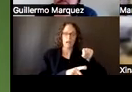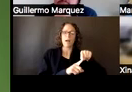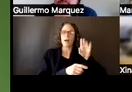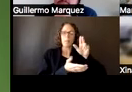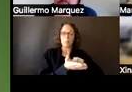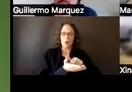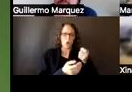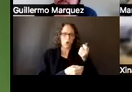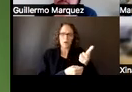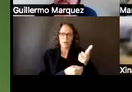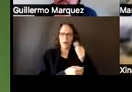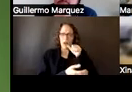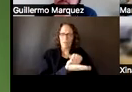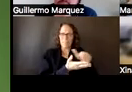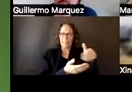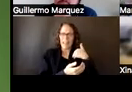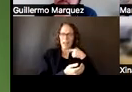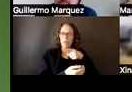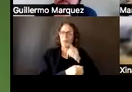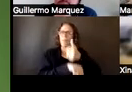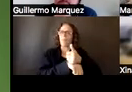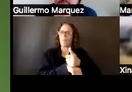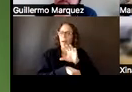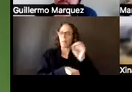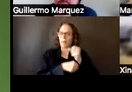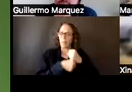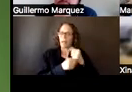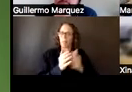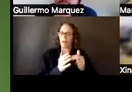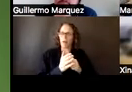still with that argument because I haven't found a lot of other,